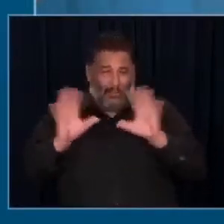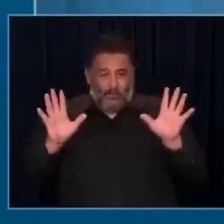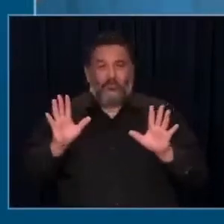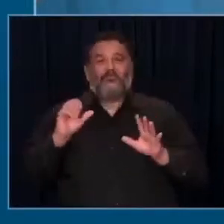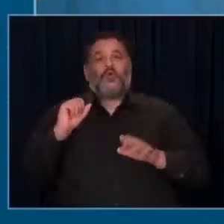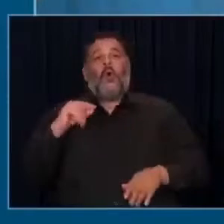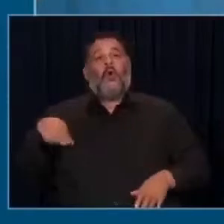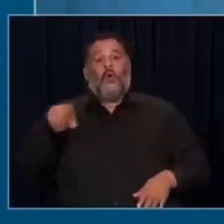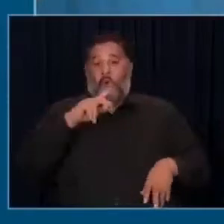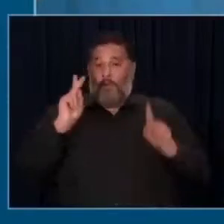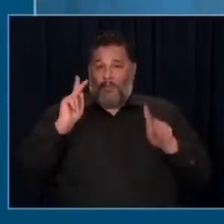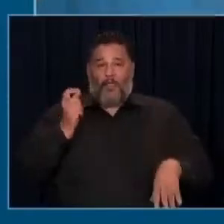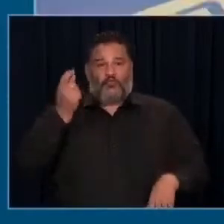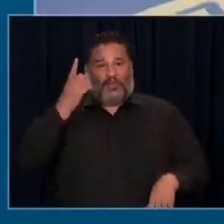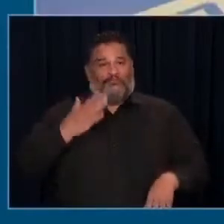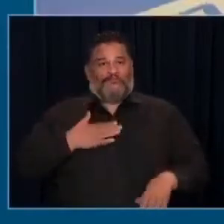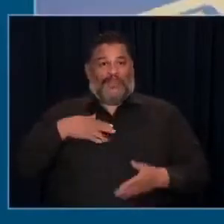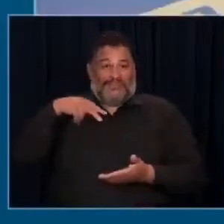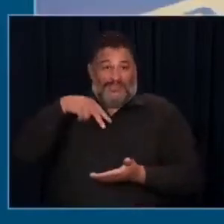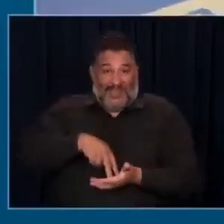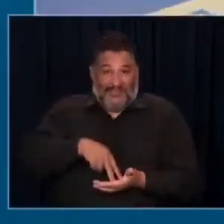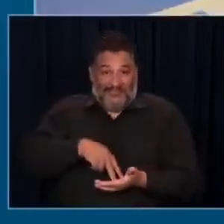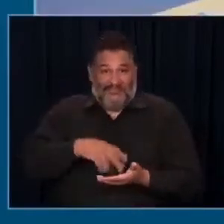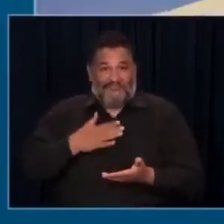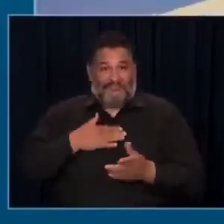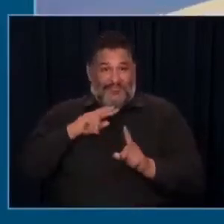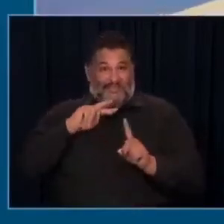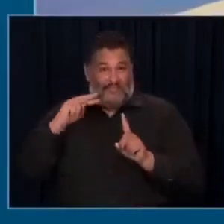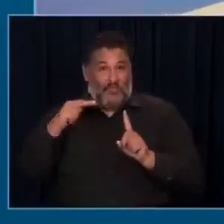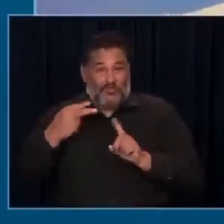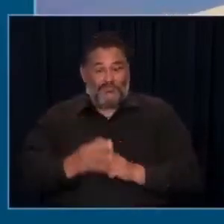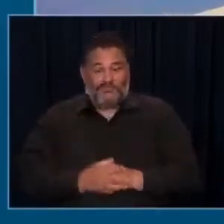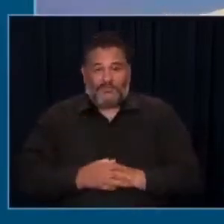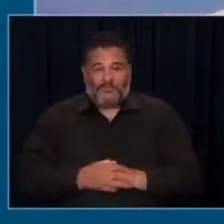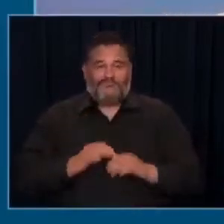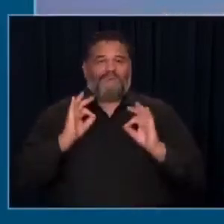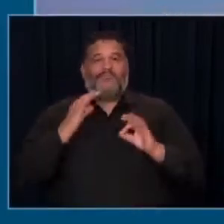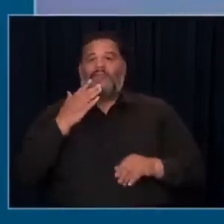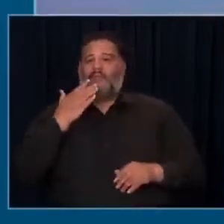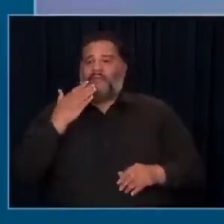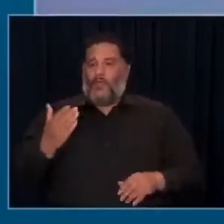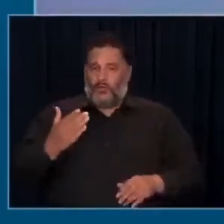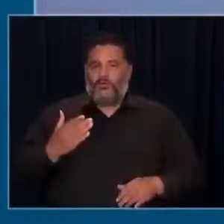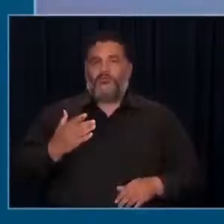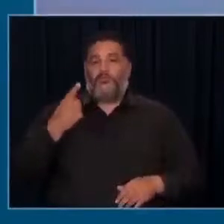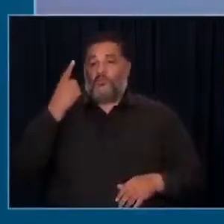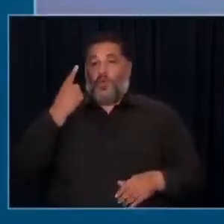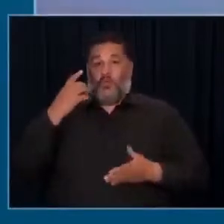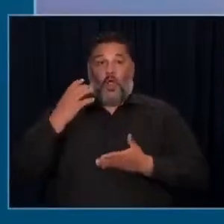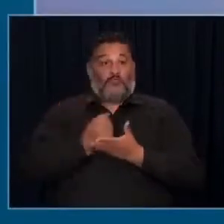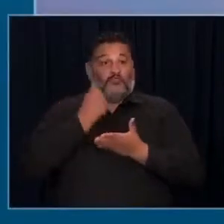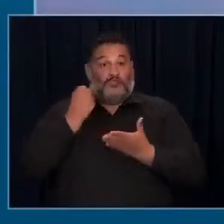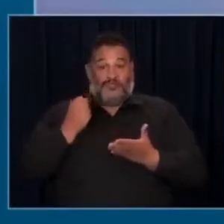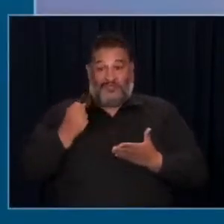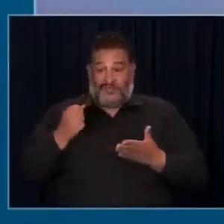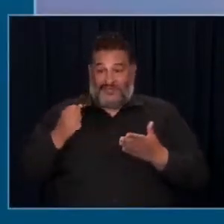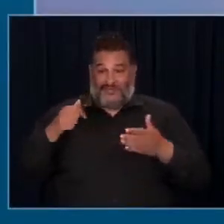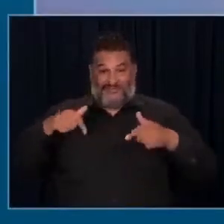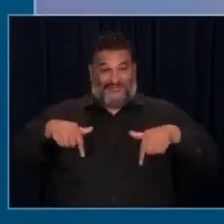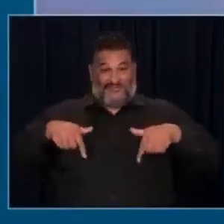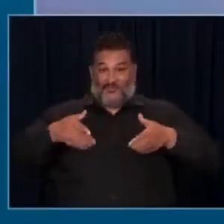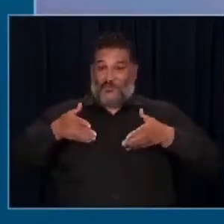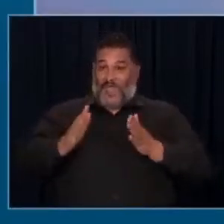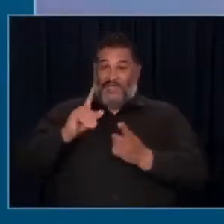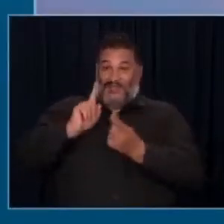understand where I stand. Thank you so much. And I guess one opportunity we get under this format that we might not under a